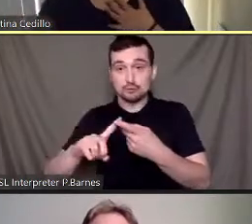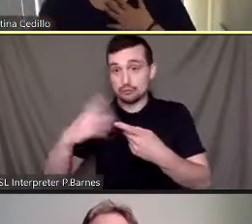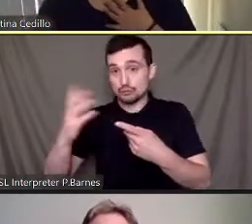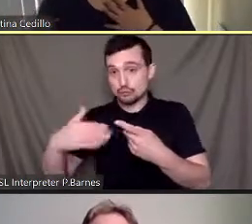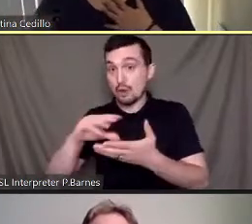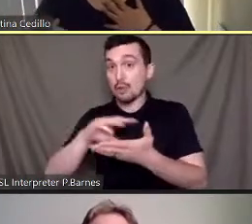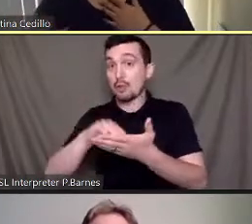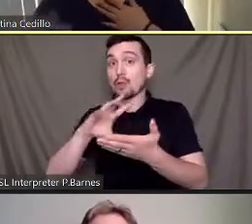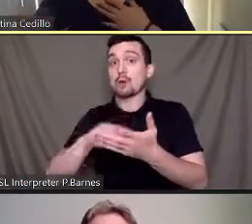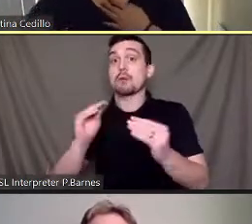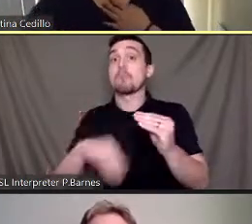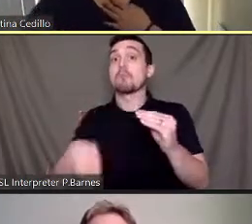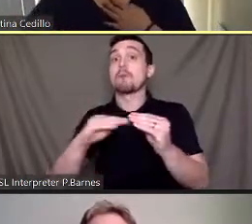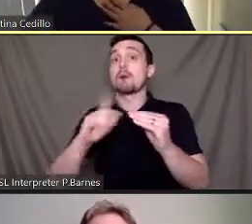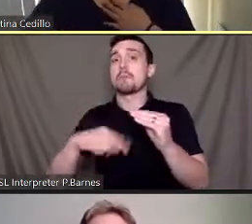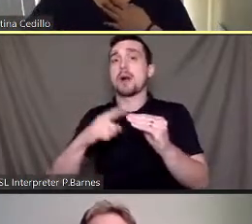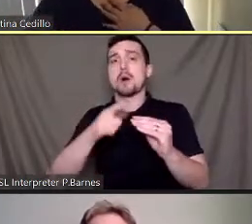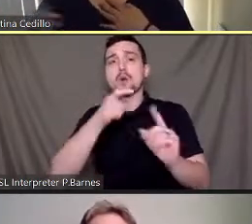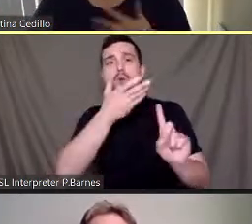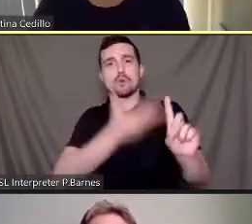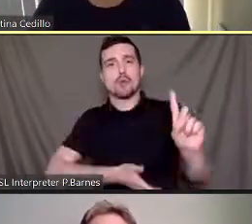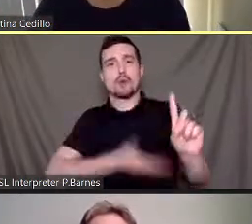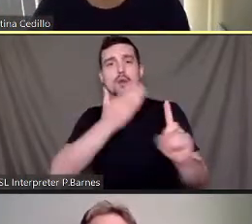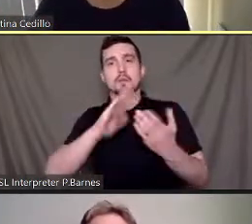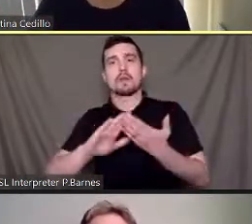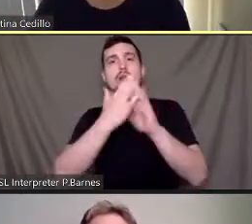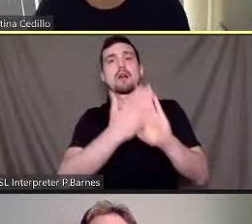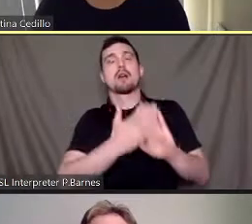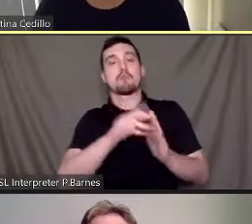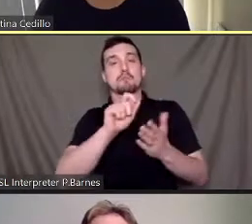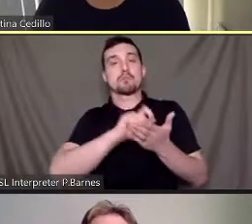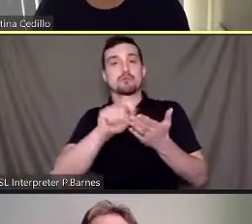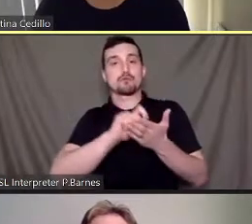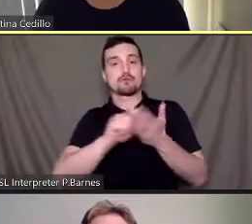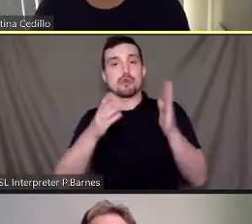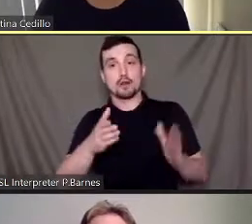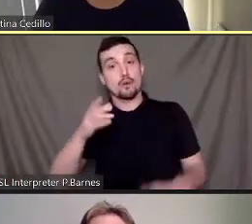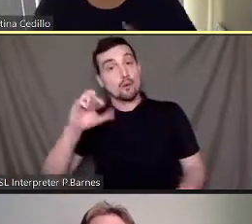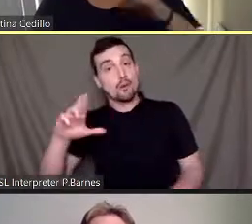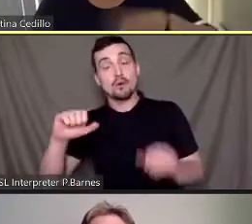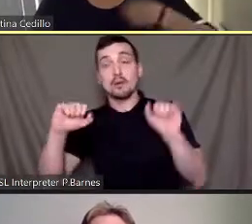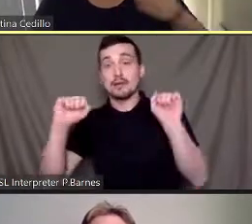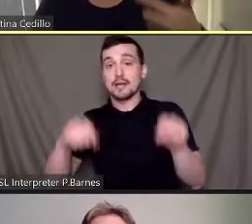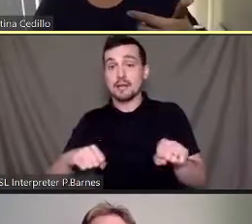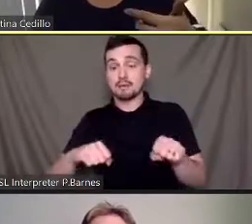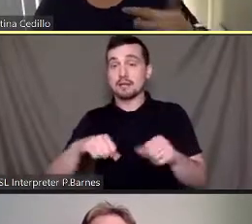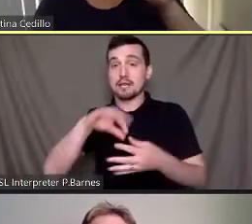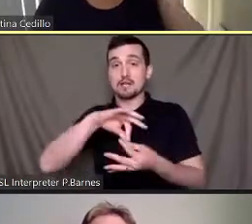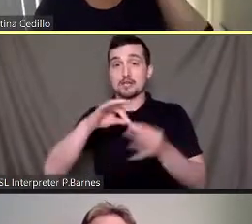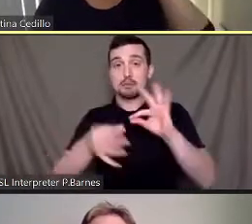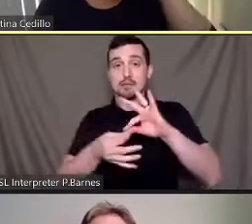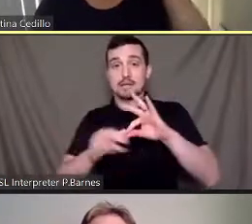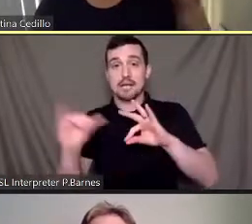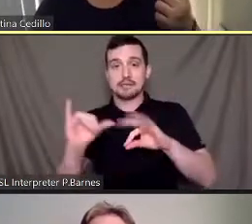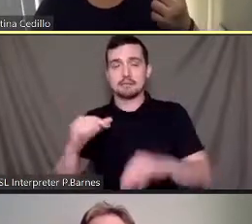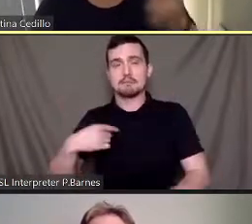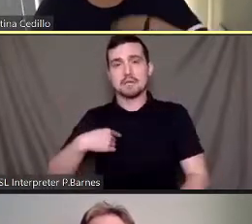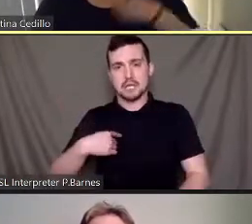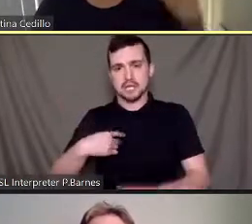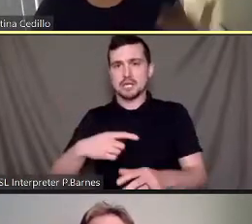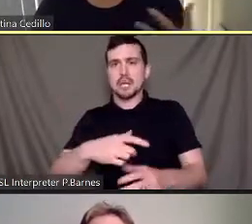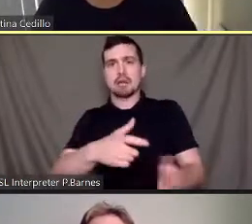learn more about who they want to be as writers, or it could be interpreted as me